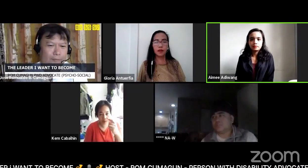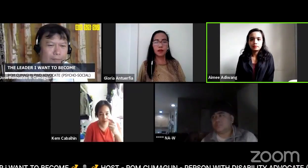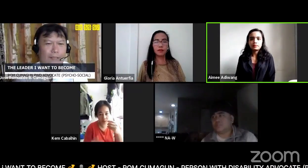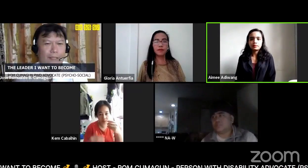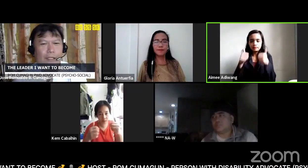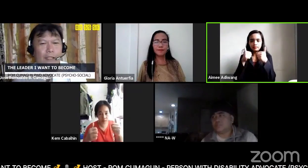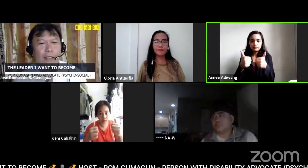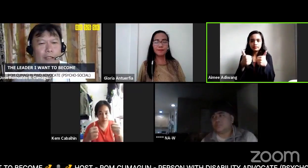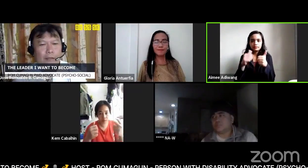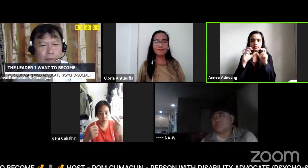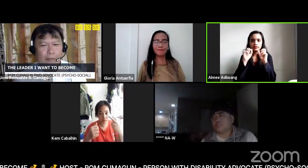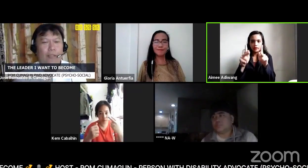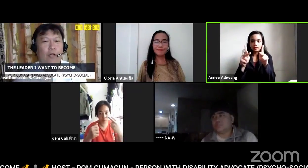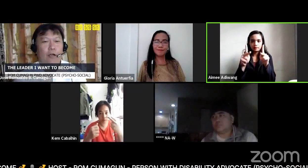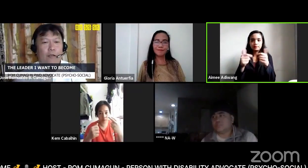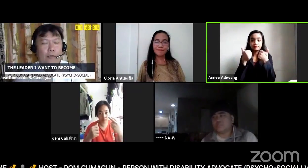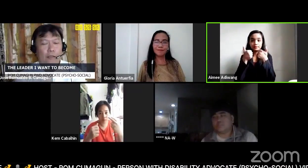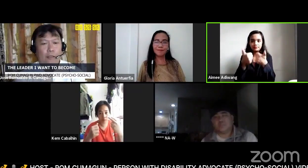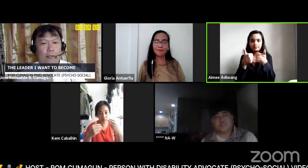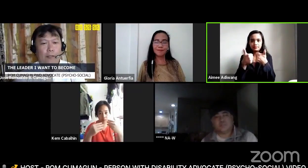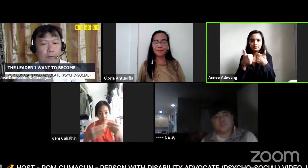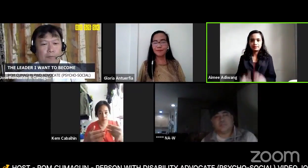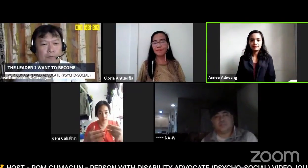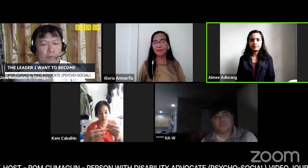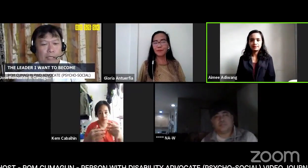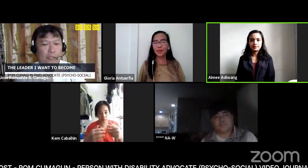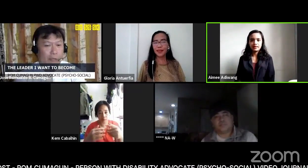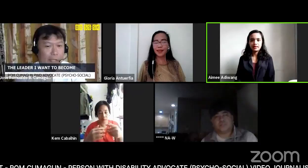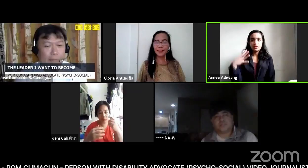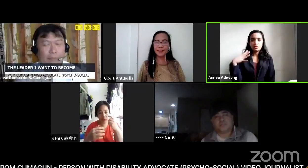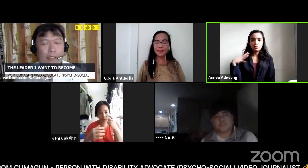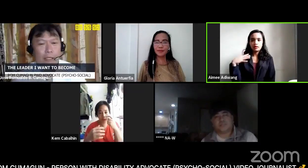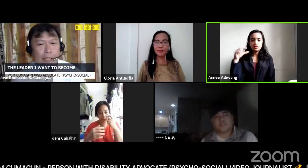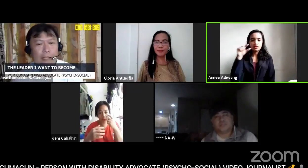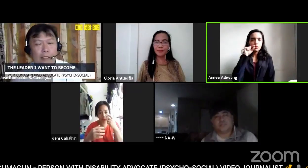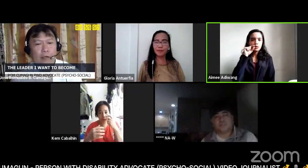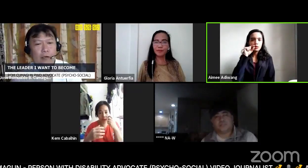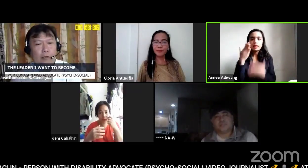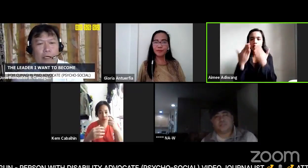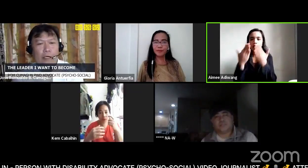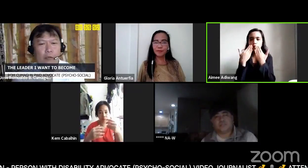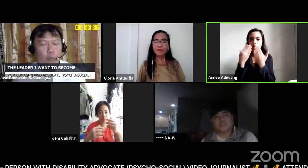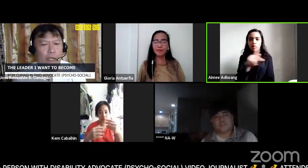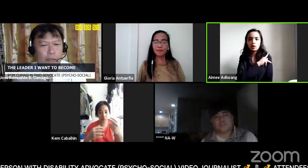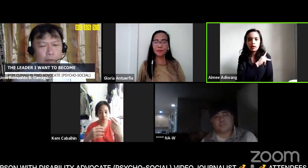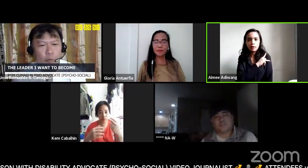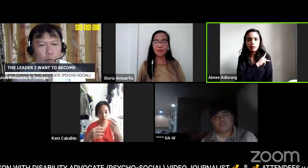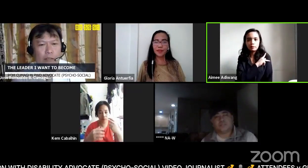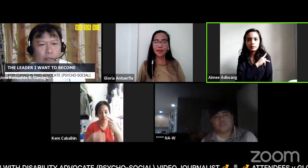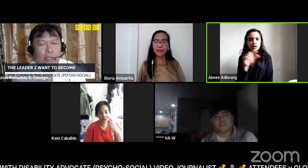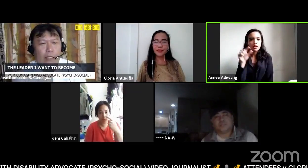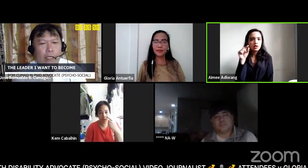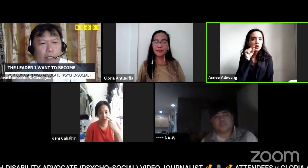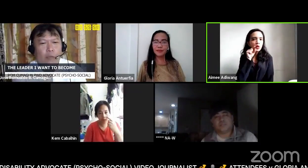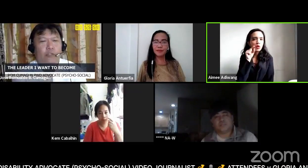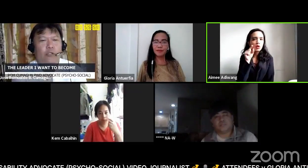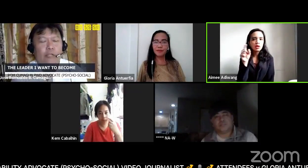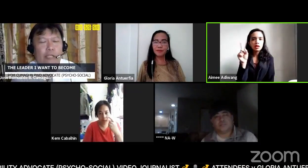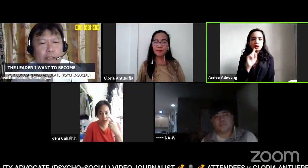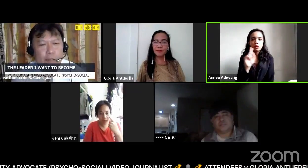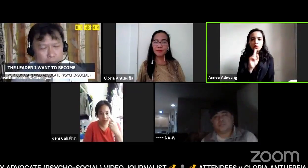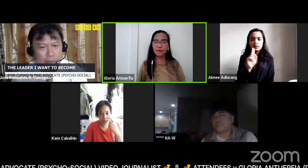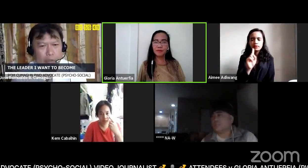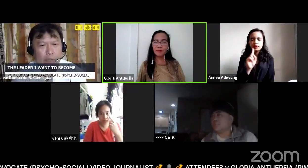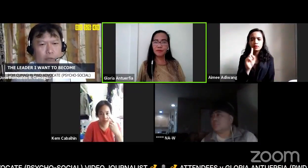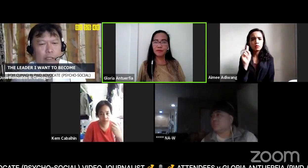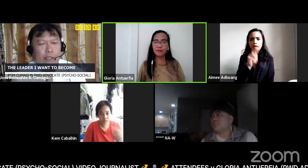Okay. Okay. Glo, thank you, Cam. And then Glo, what Yes. what